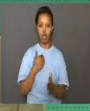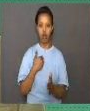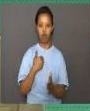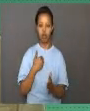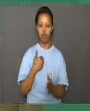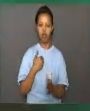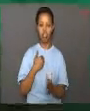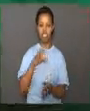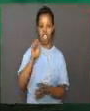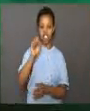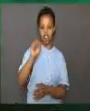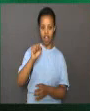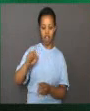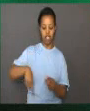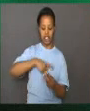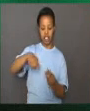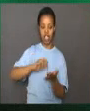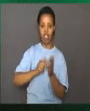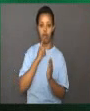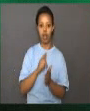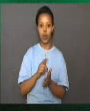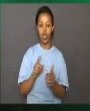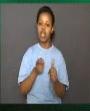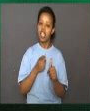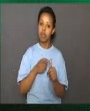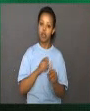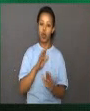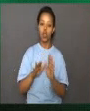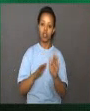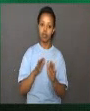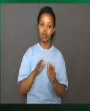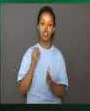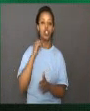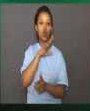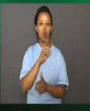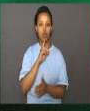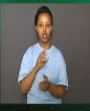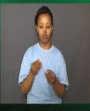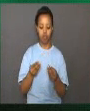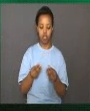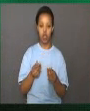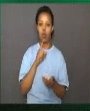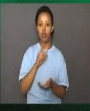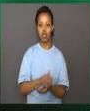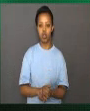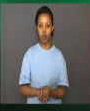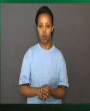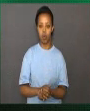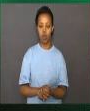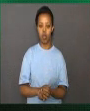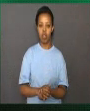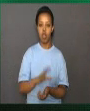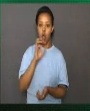sulfur cycle. The first stage is decomposition. Under